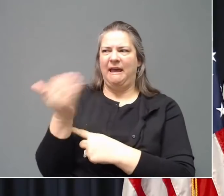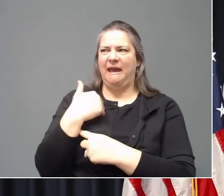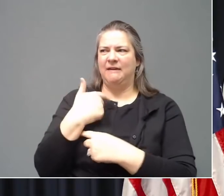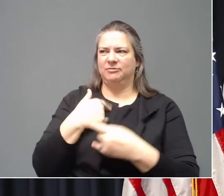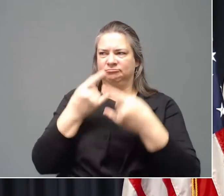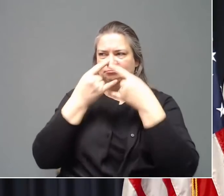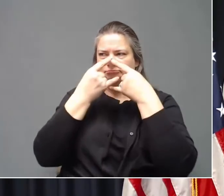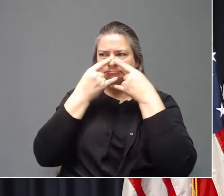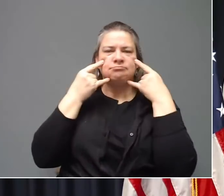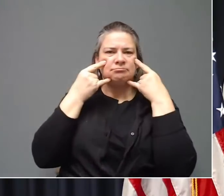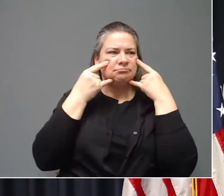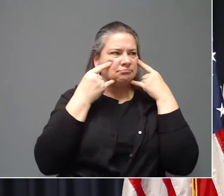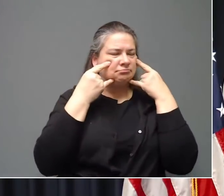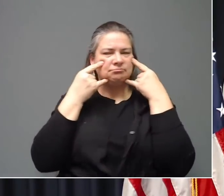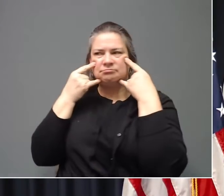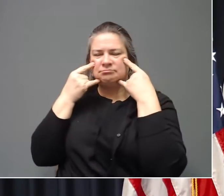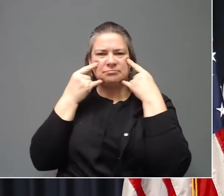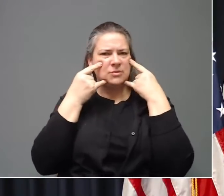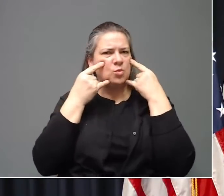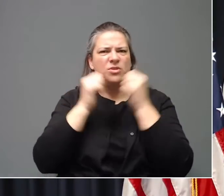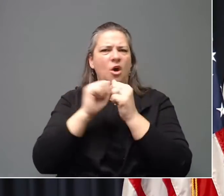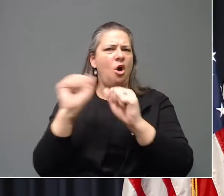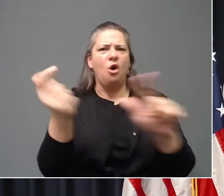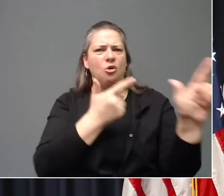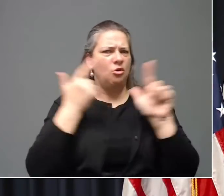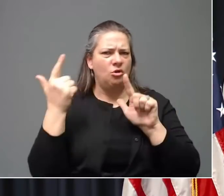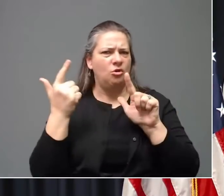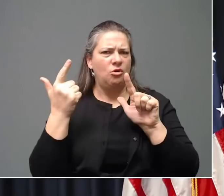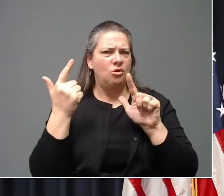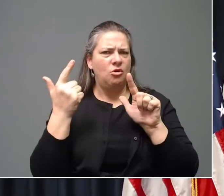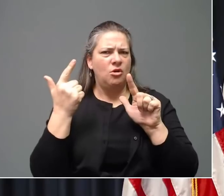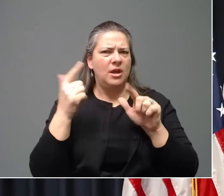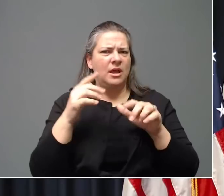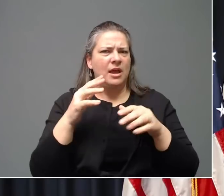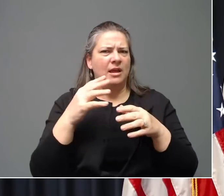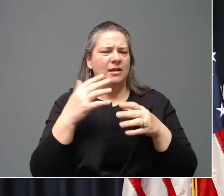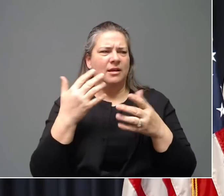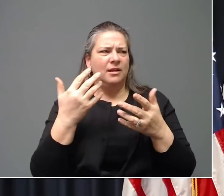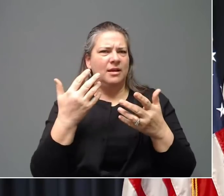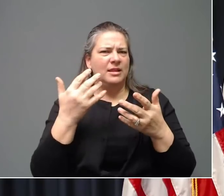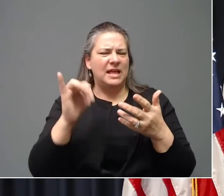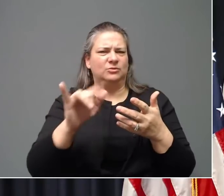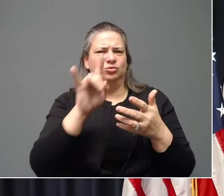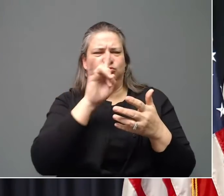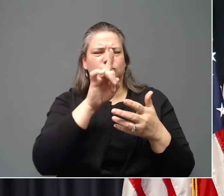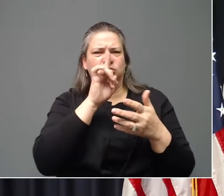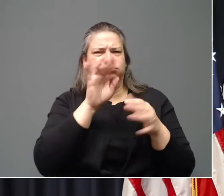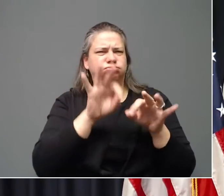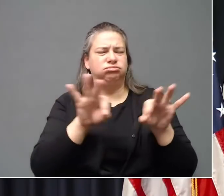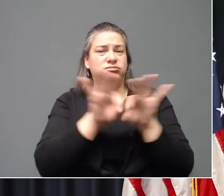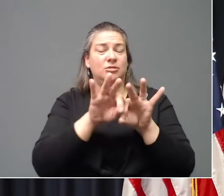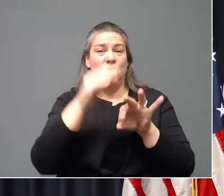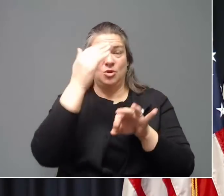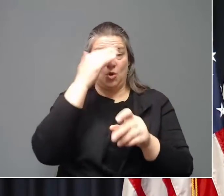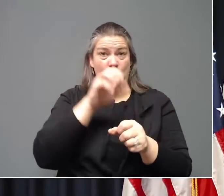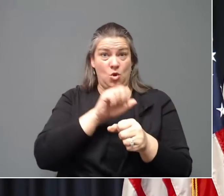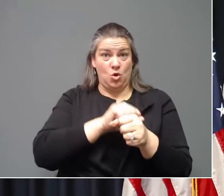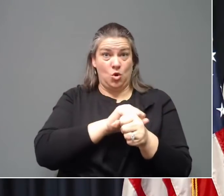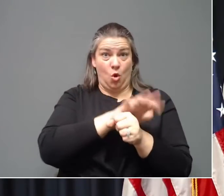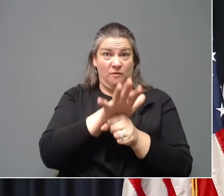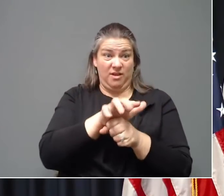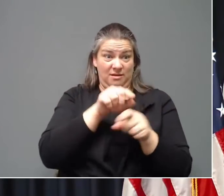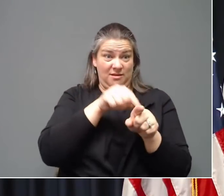own household. It's gotten that significant, and these mutated versions appear to be spreading really